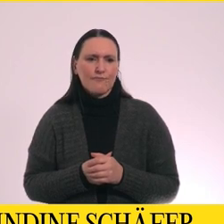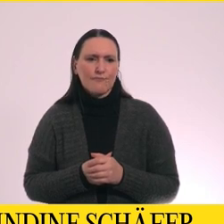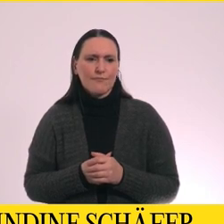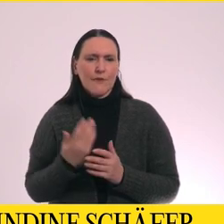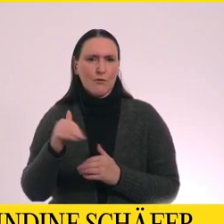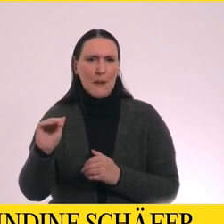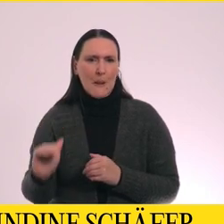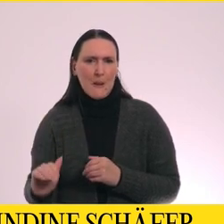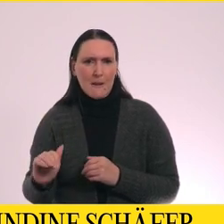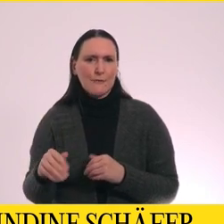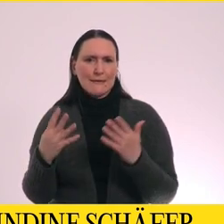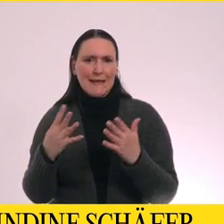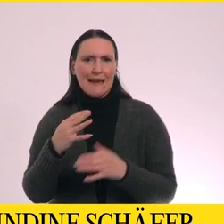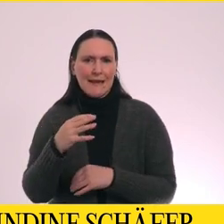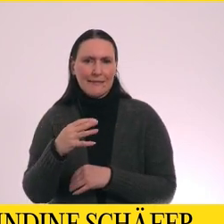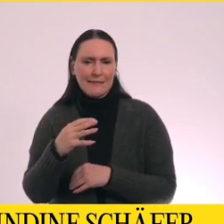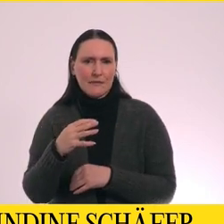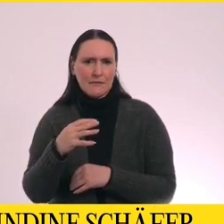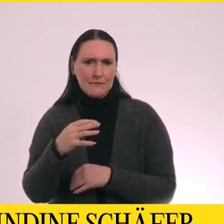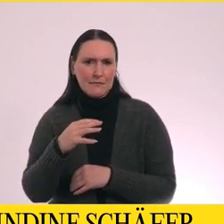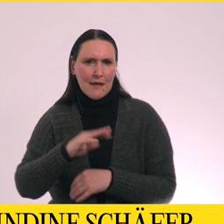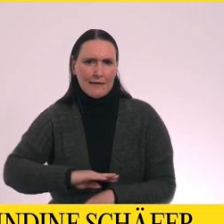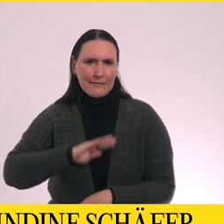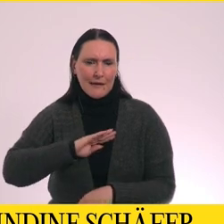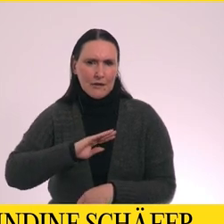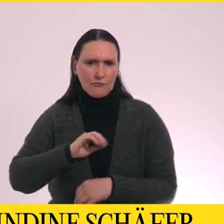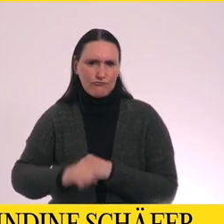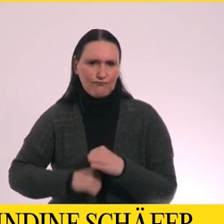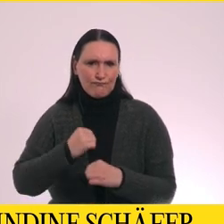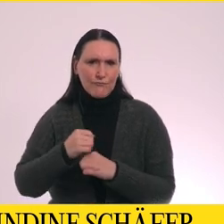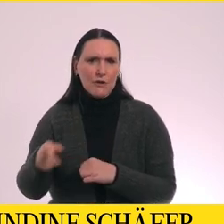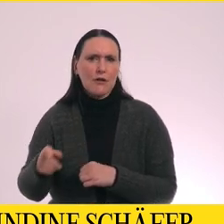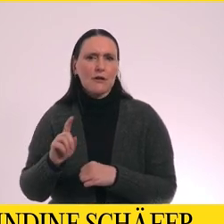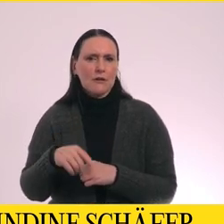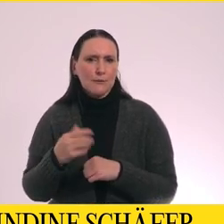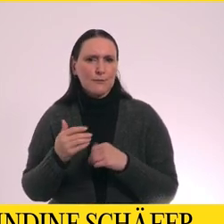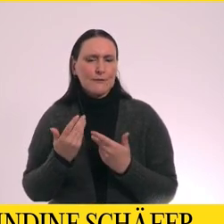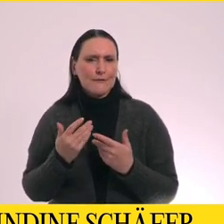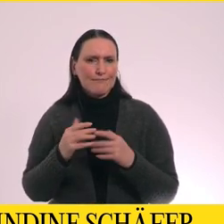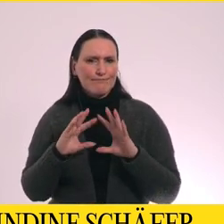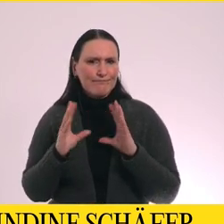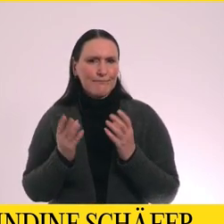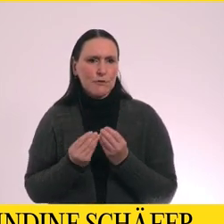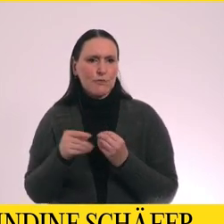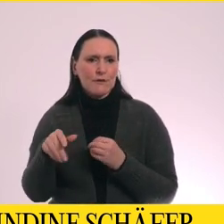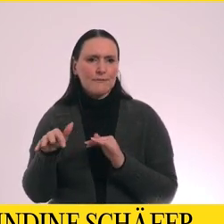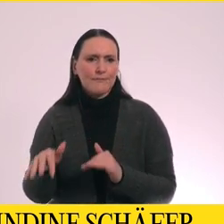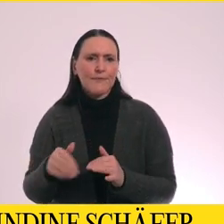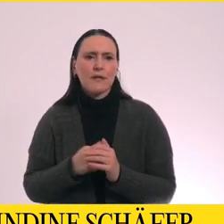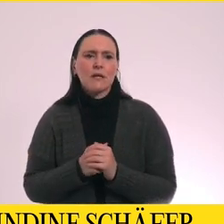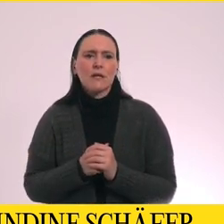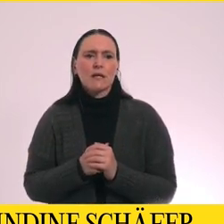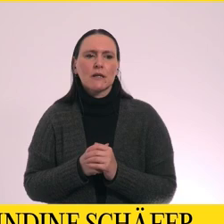complex support needs, and he prompted me to find a